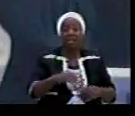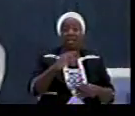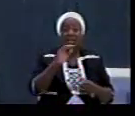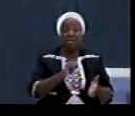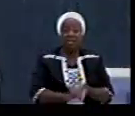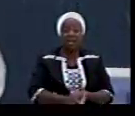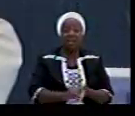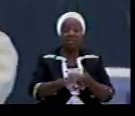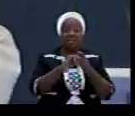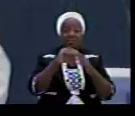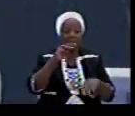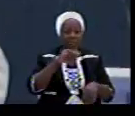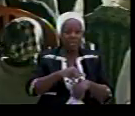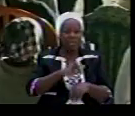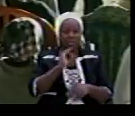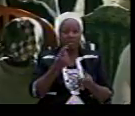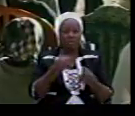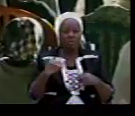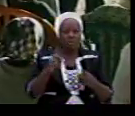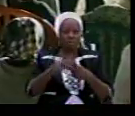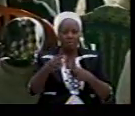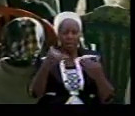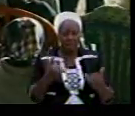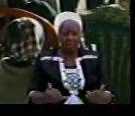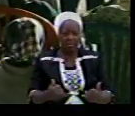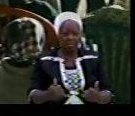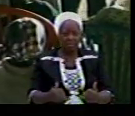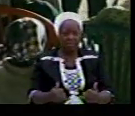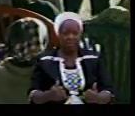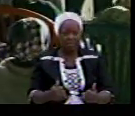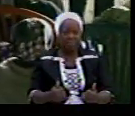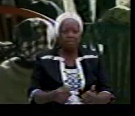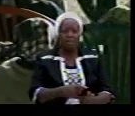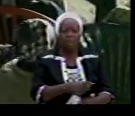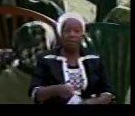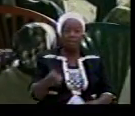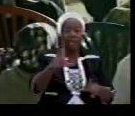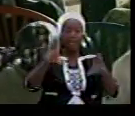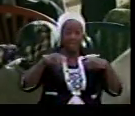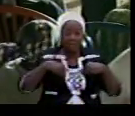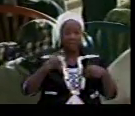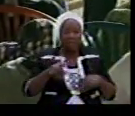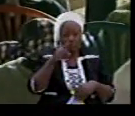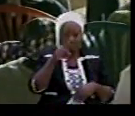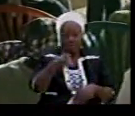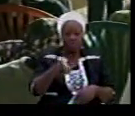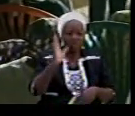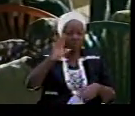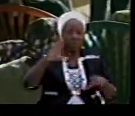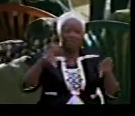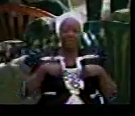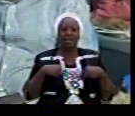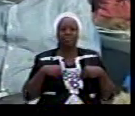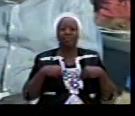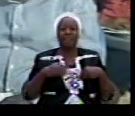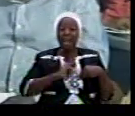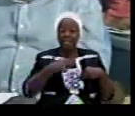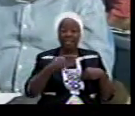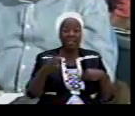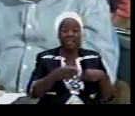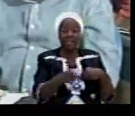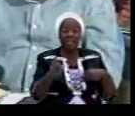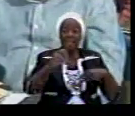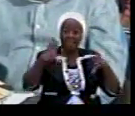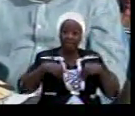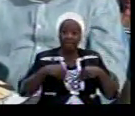is coming to you now. They accepted, you will accept. I said they accepted, you